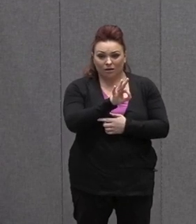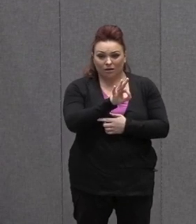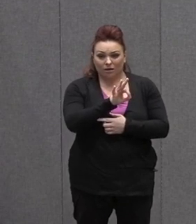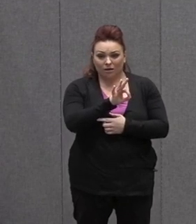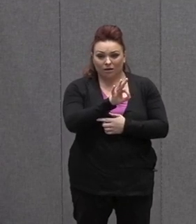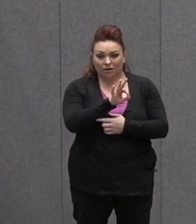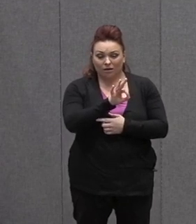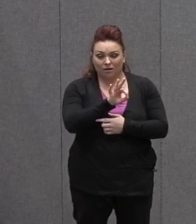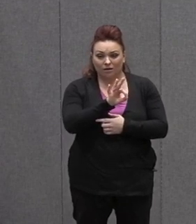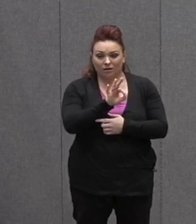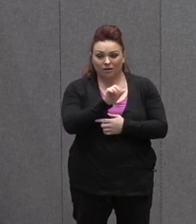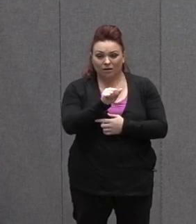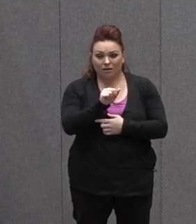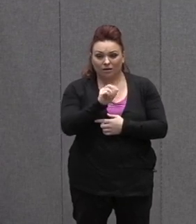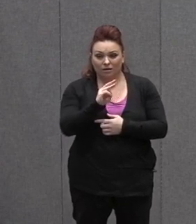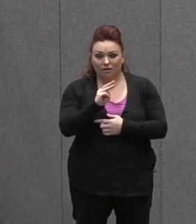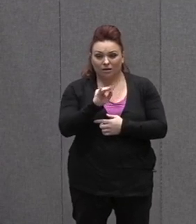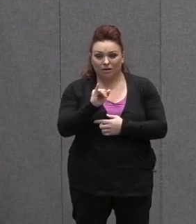out.